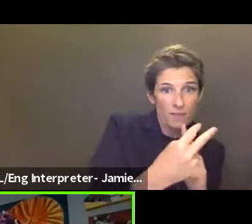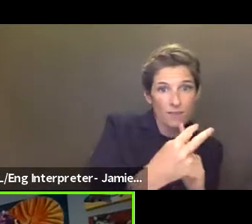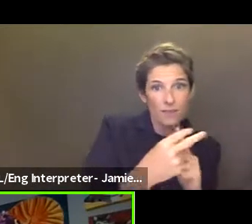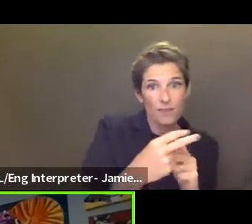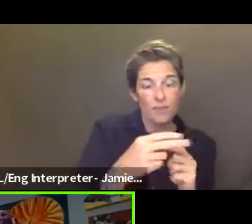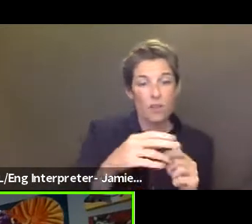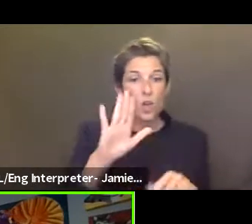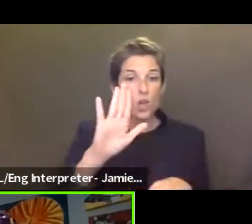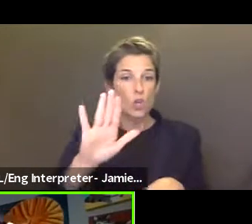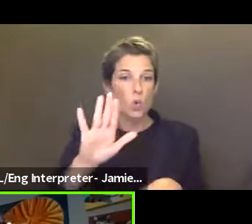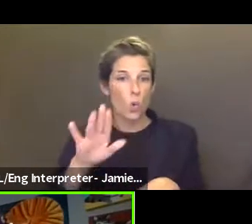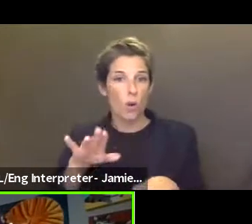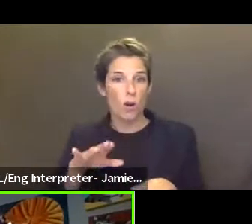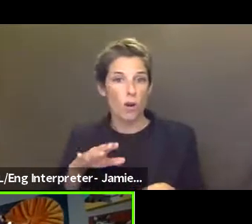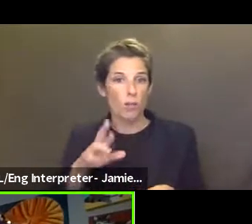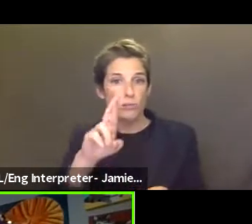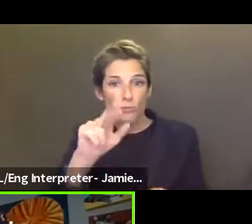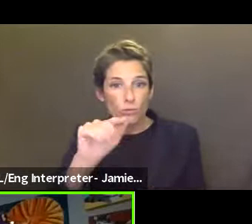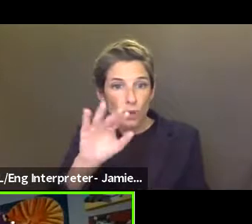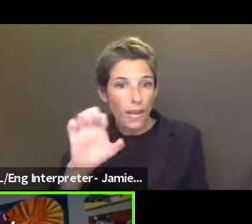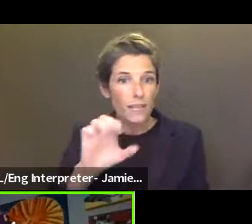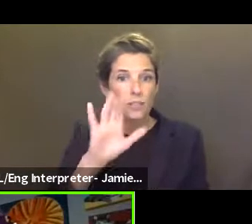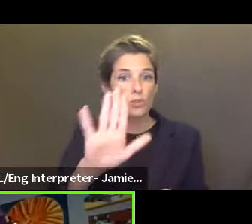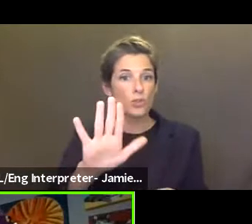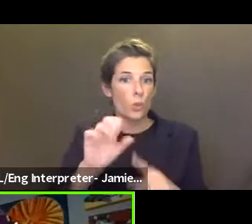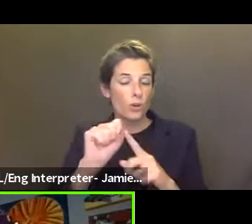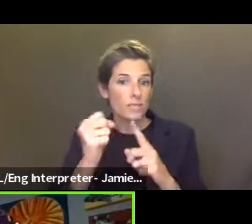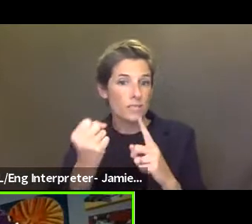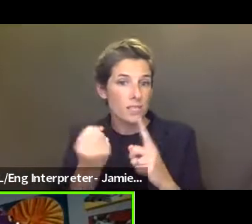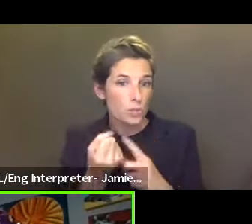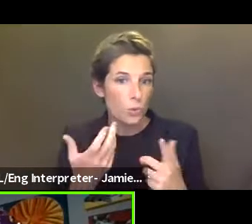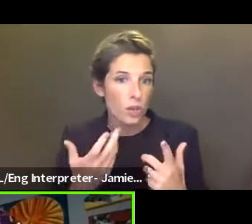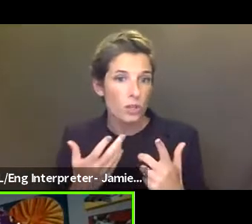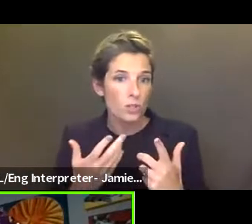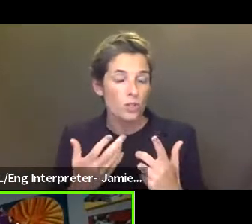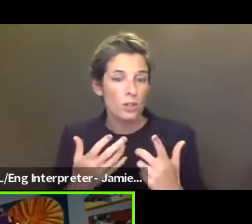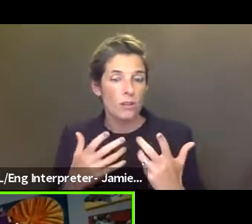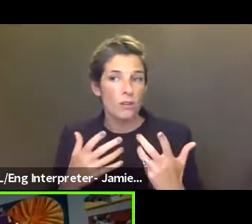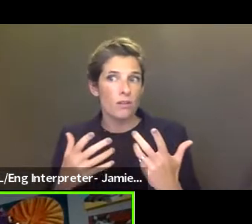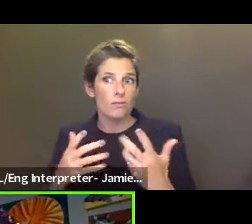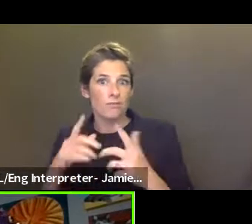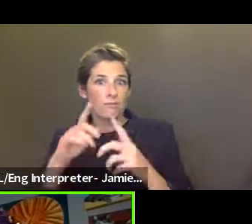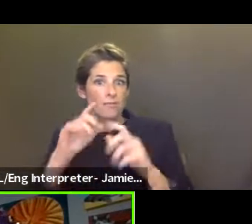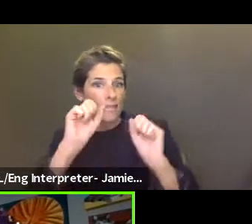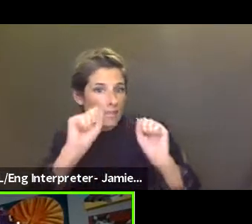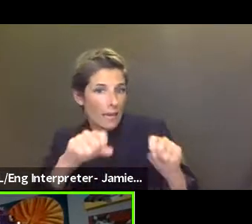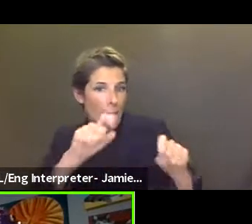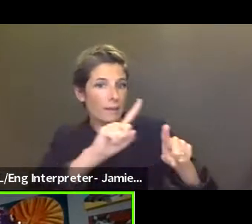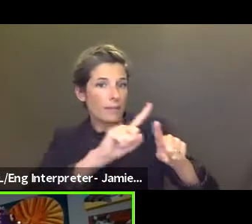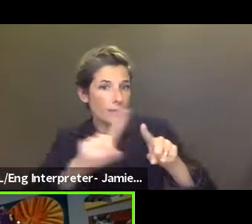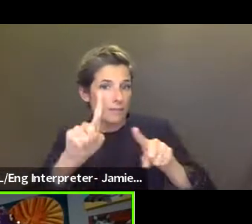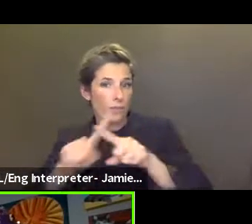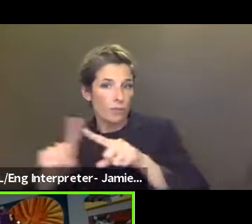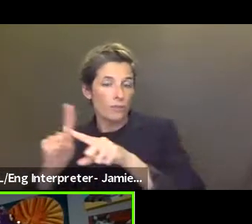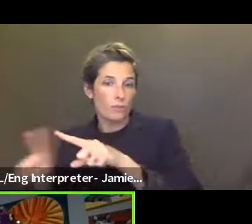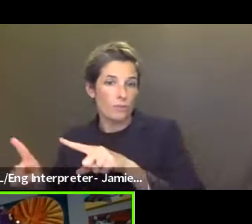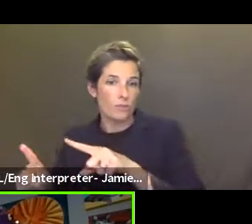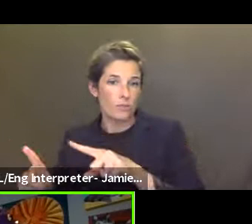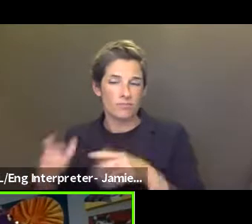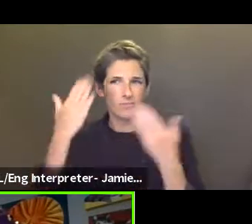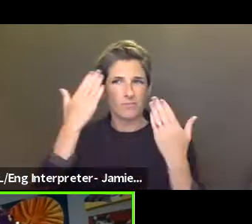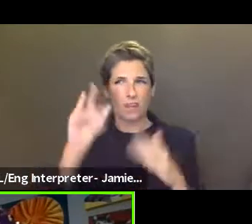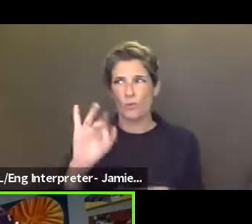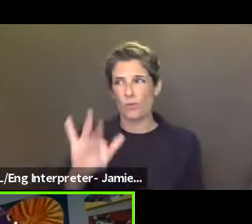nationality and individual at the same time. I don't know if that's helping to respond to that question, but